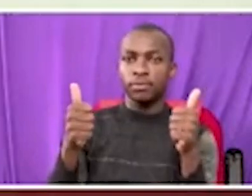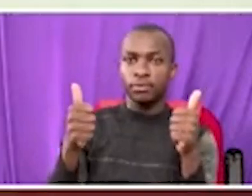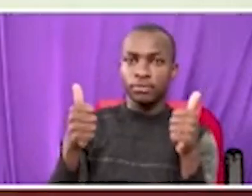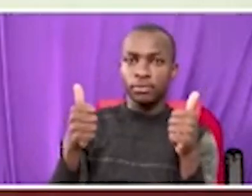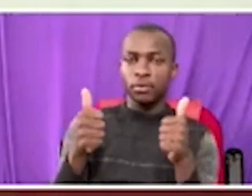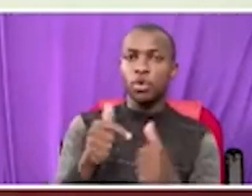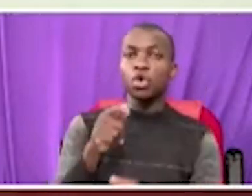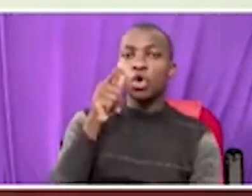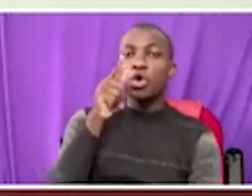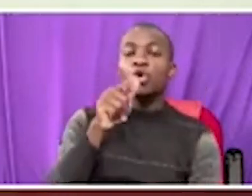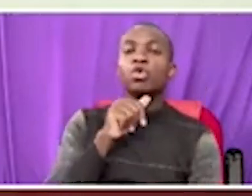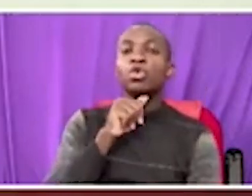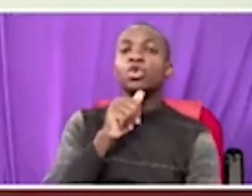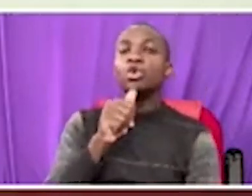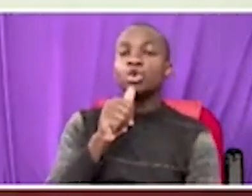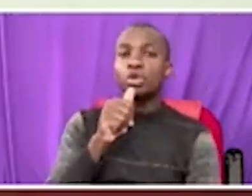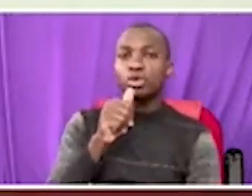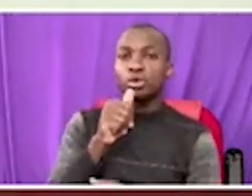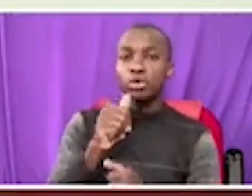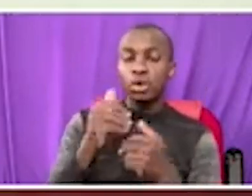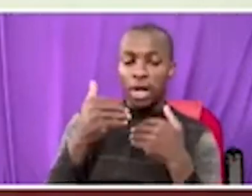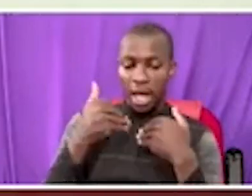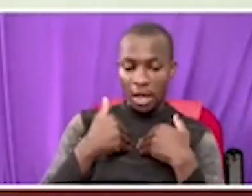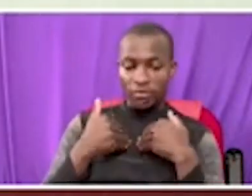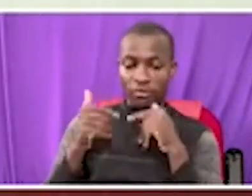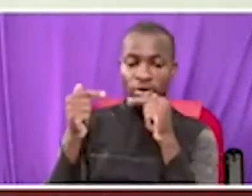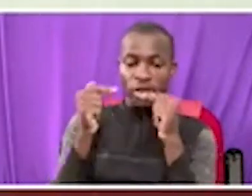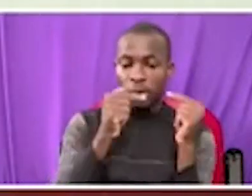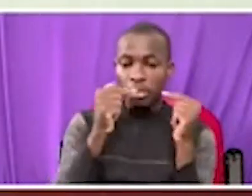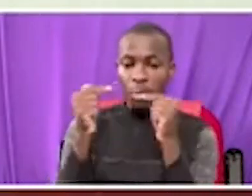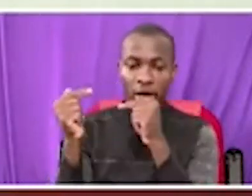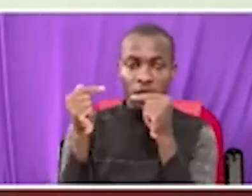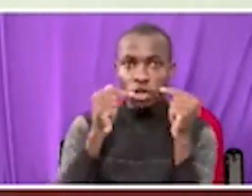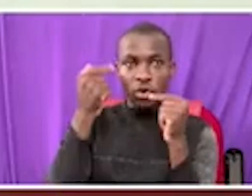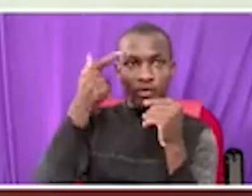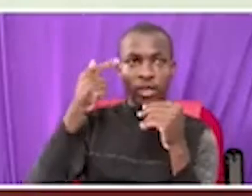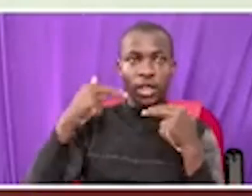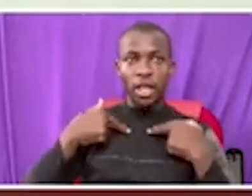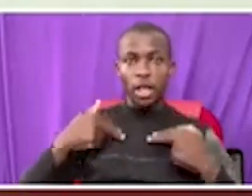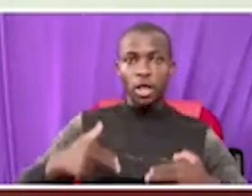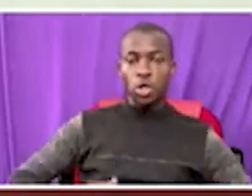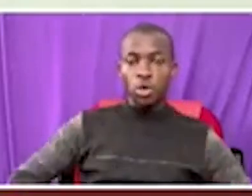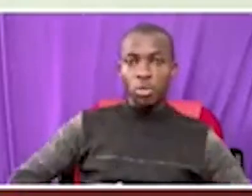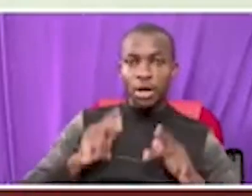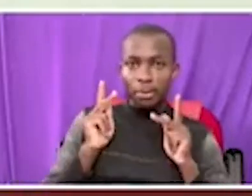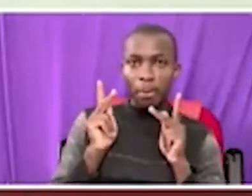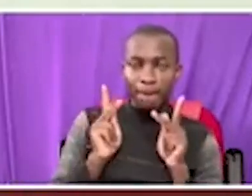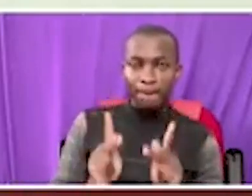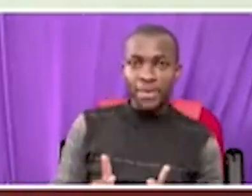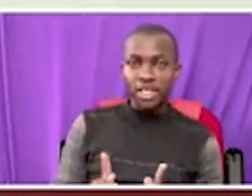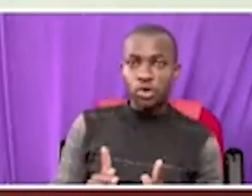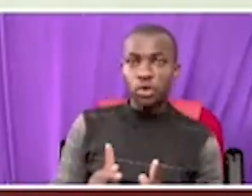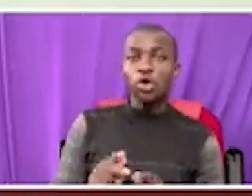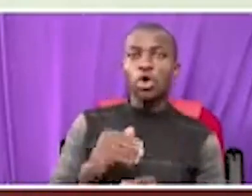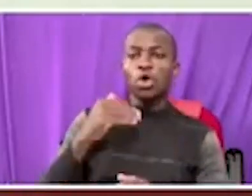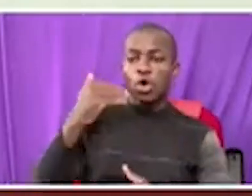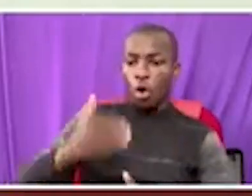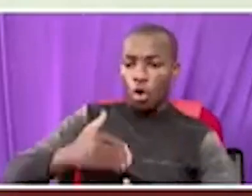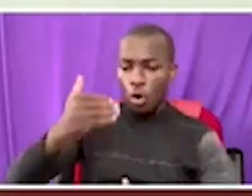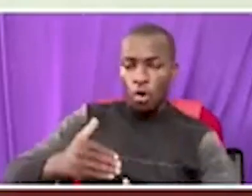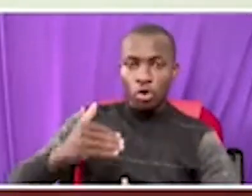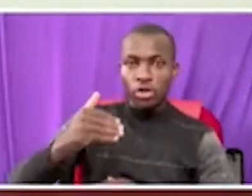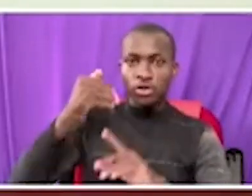You do know that the battle for the human person is usually